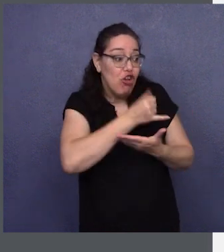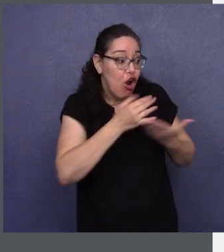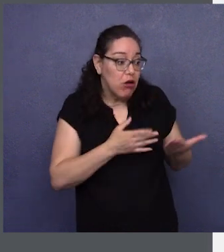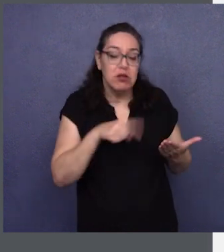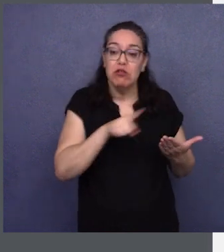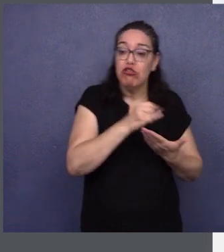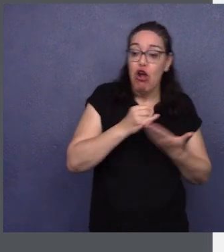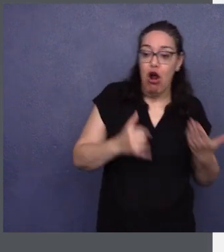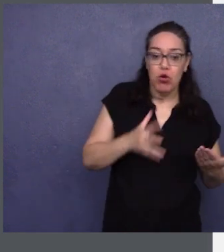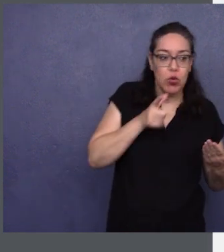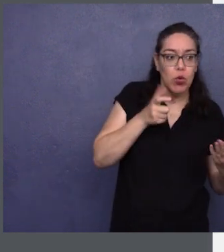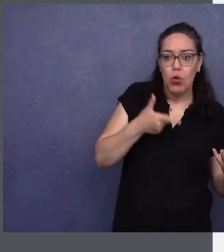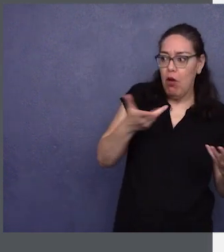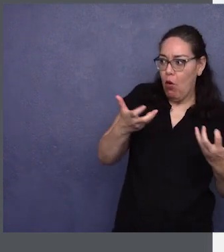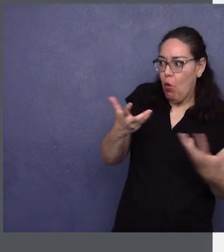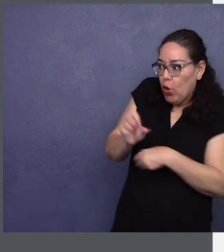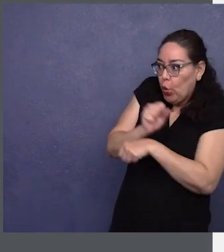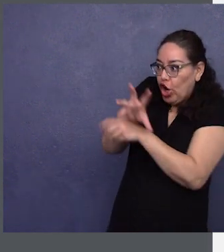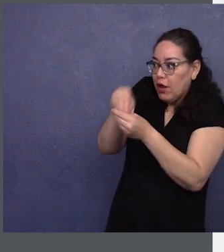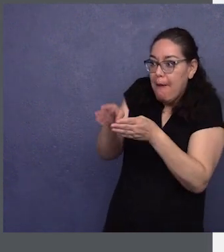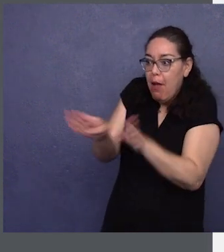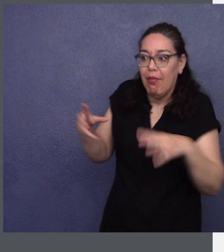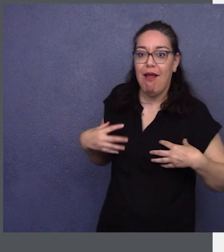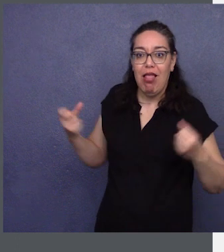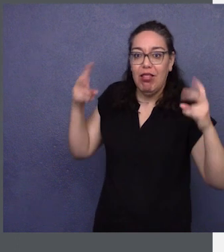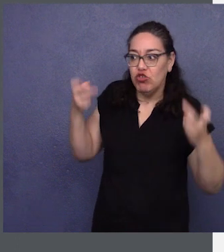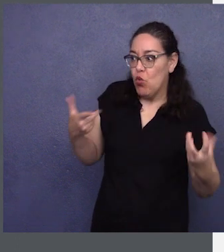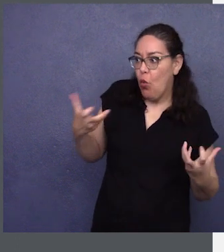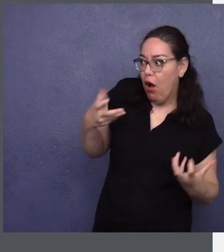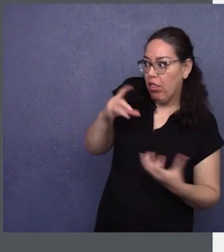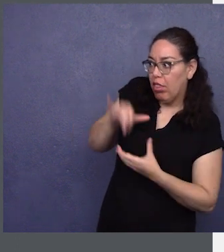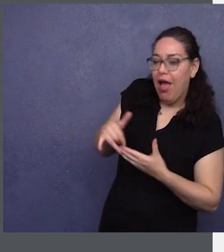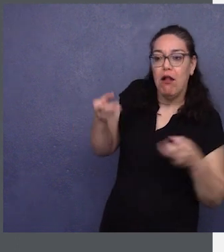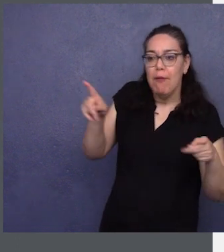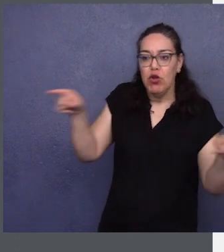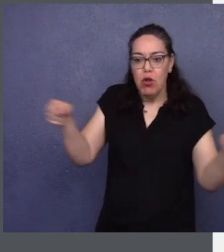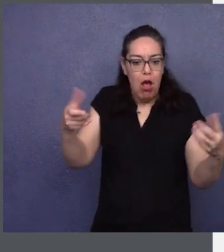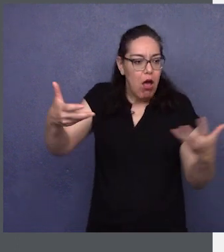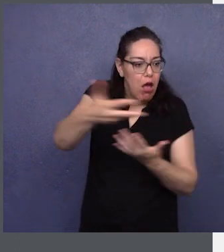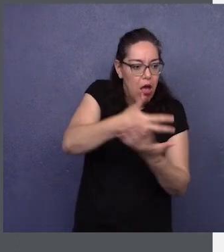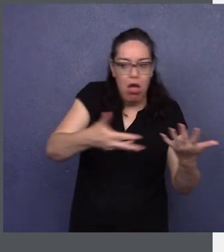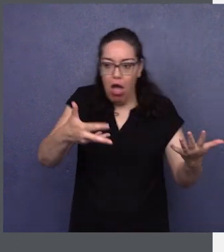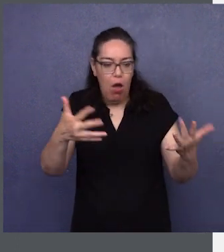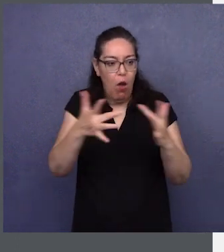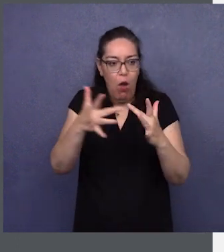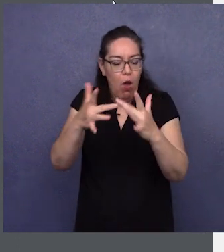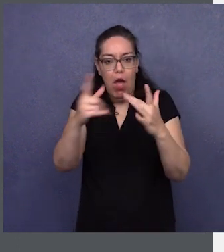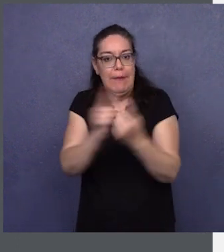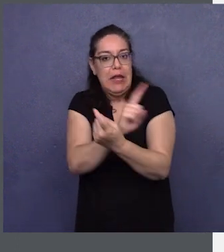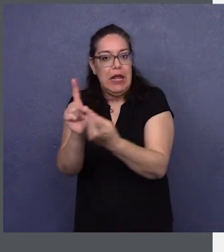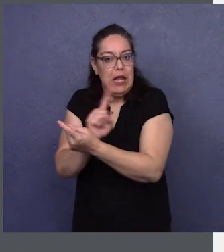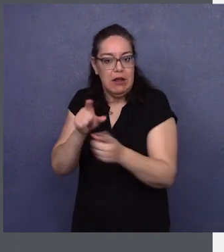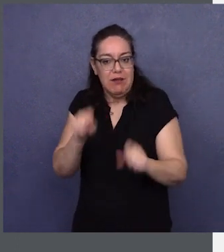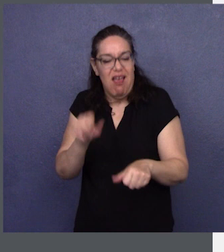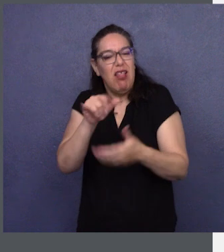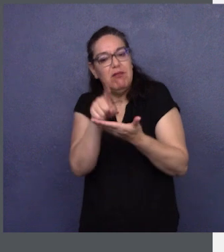artists who want to work on public health issues. Is opportunity to connect. So that will be next week from